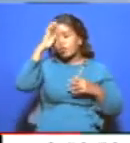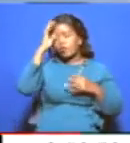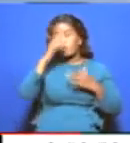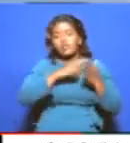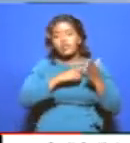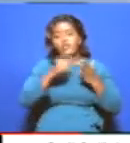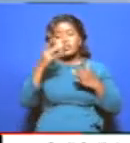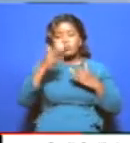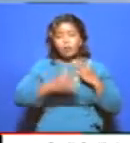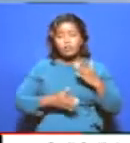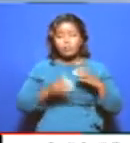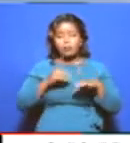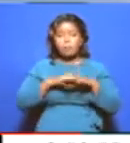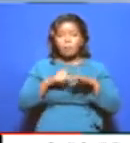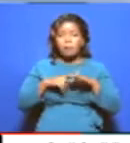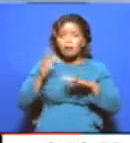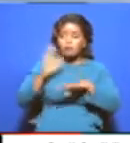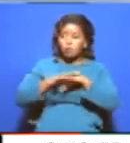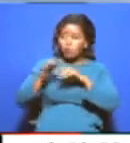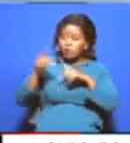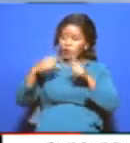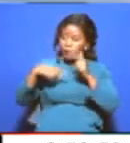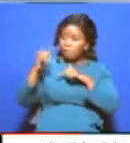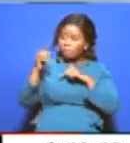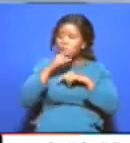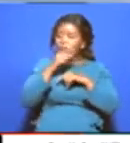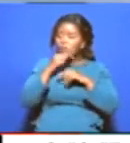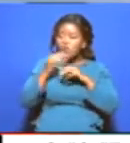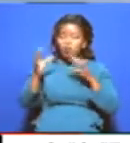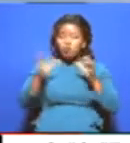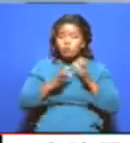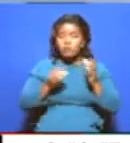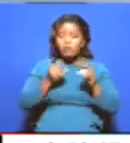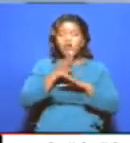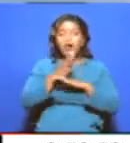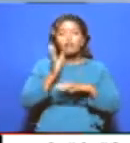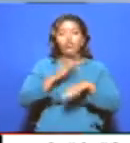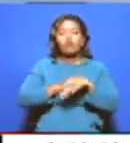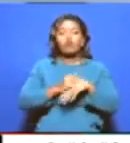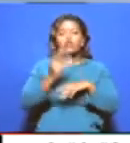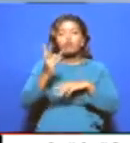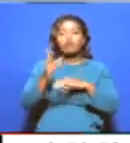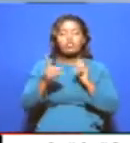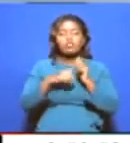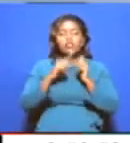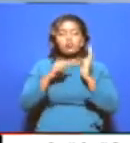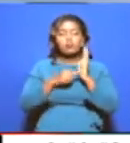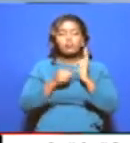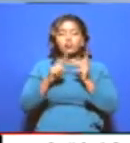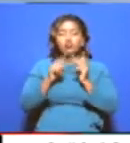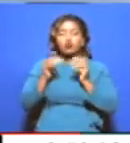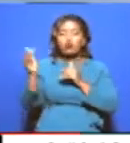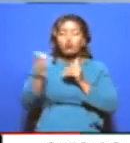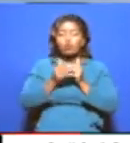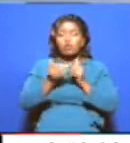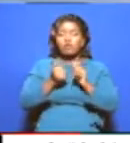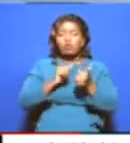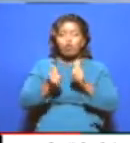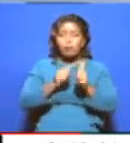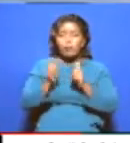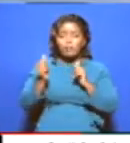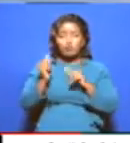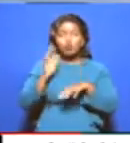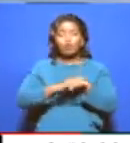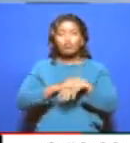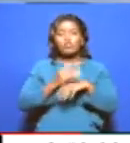he scooped the award for the men's category after he carded 46 points. His closest competitor, Franklin Kipyator, posted